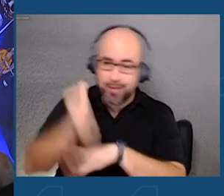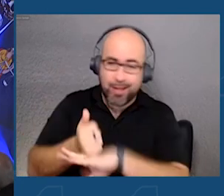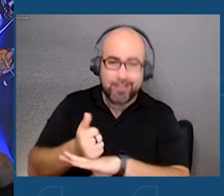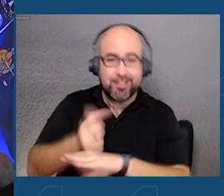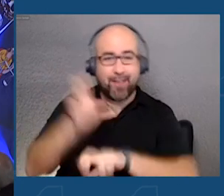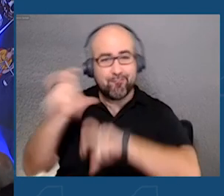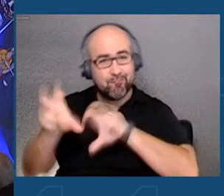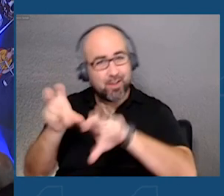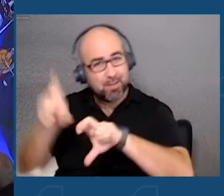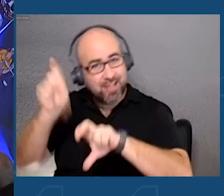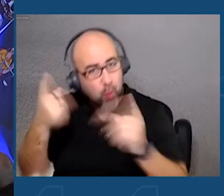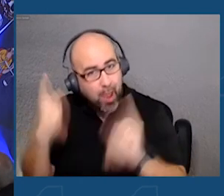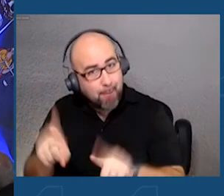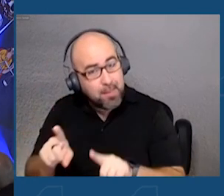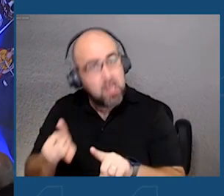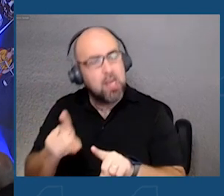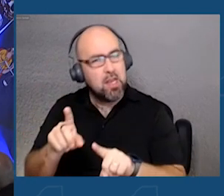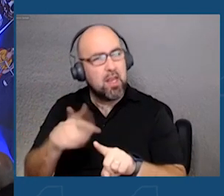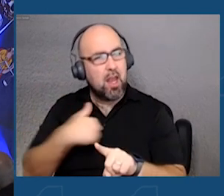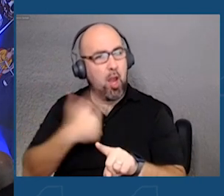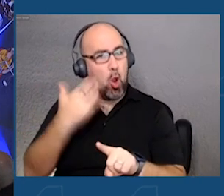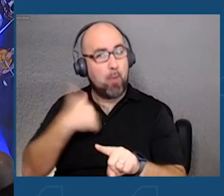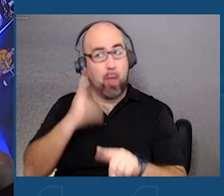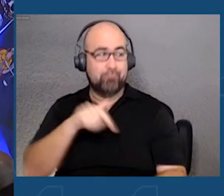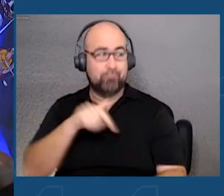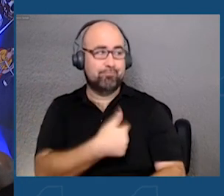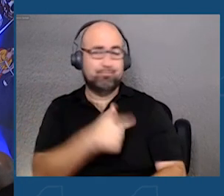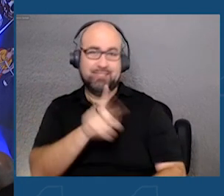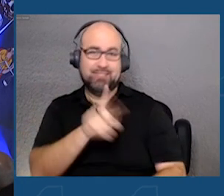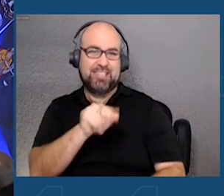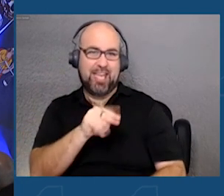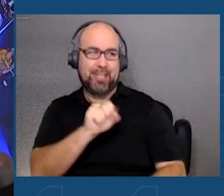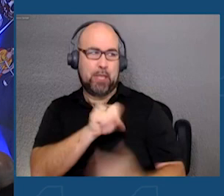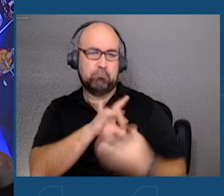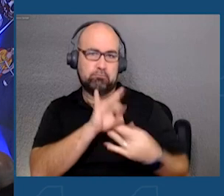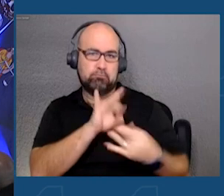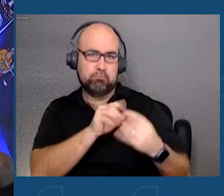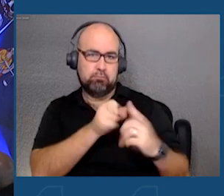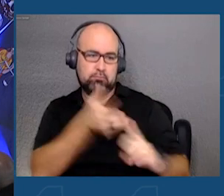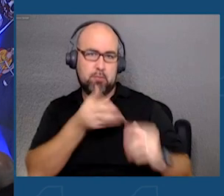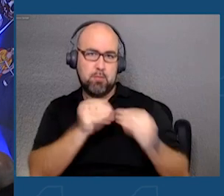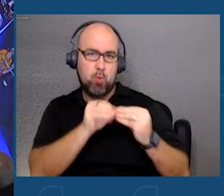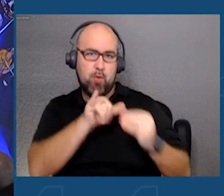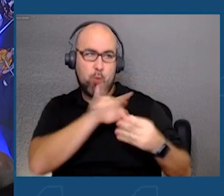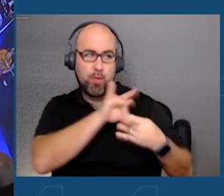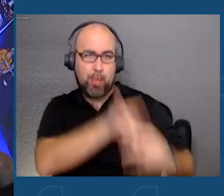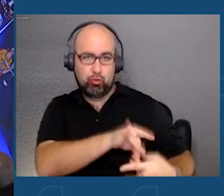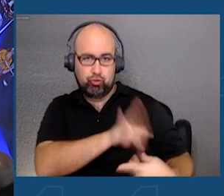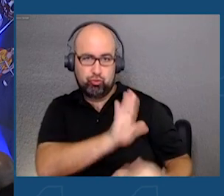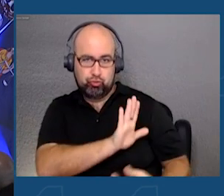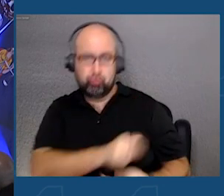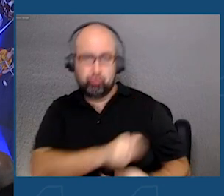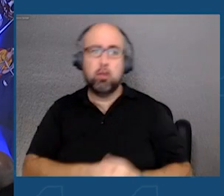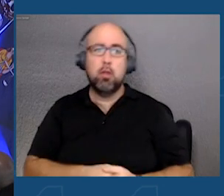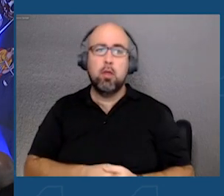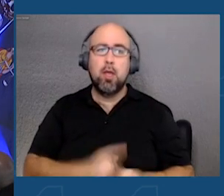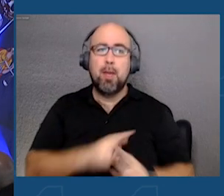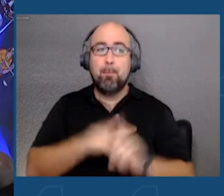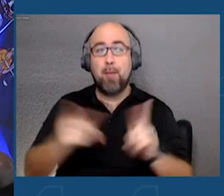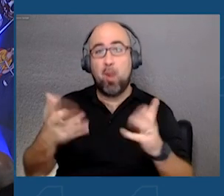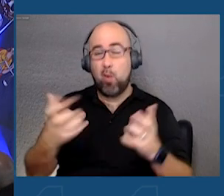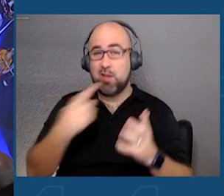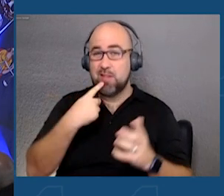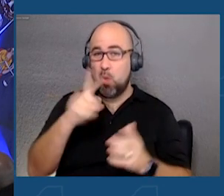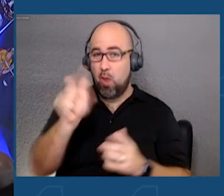going to hand it over to Dan to speak a little bit more detail about each of those anchors. But I want to say one other thing before I pass it to